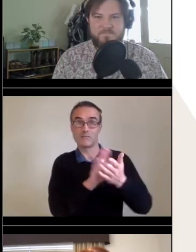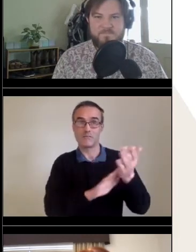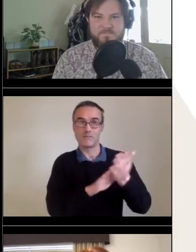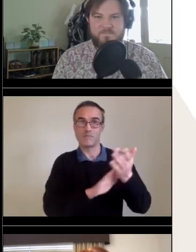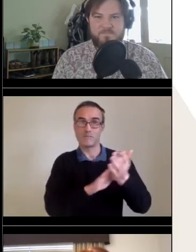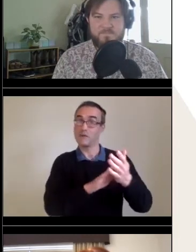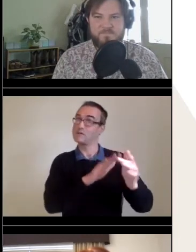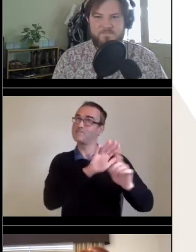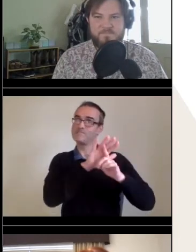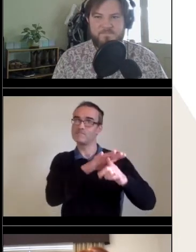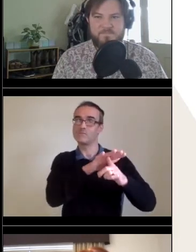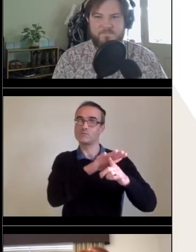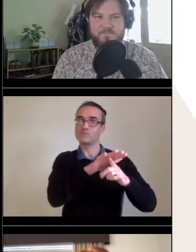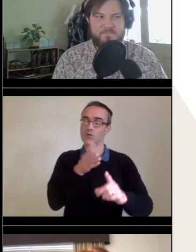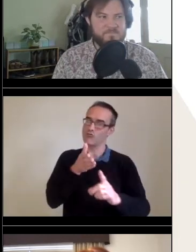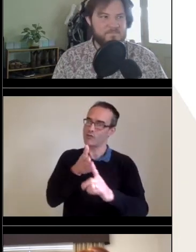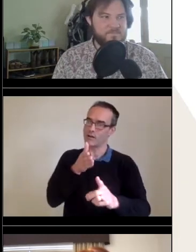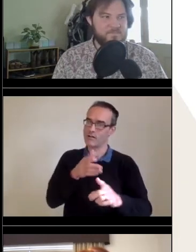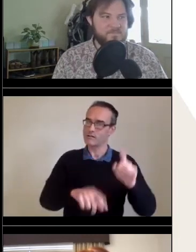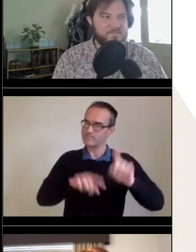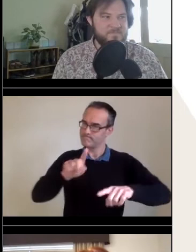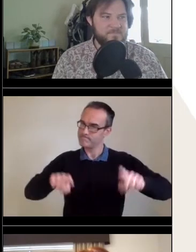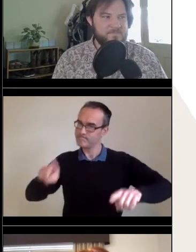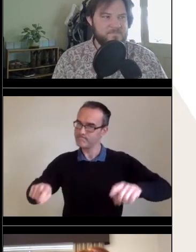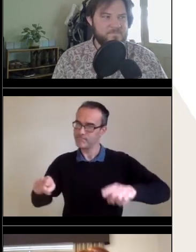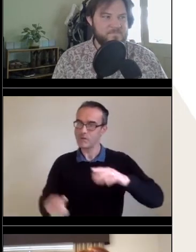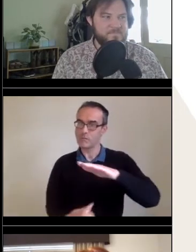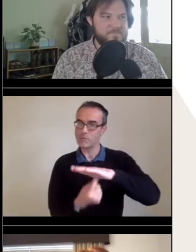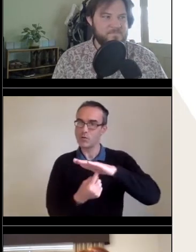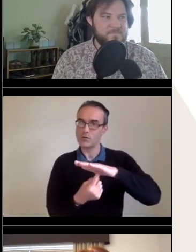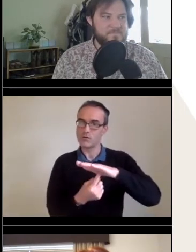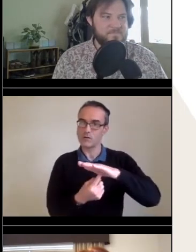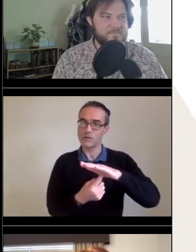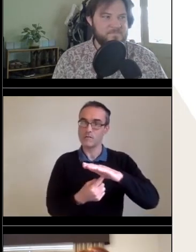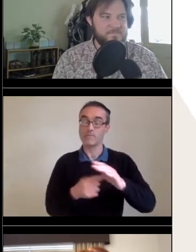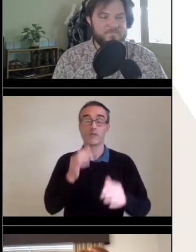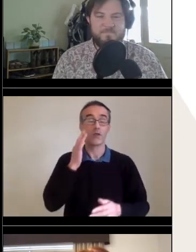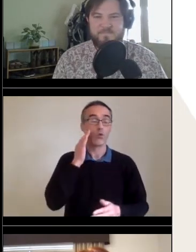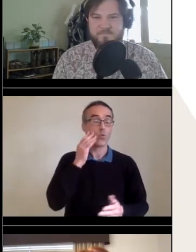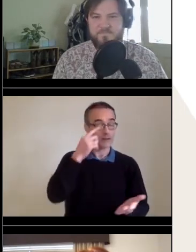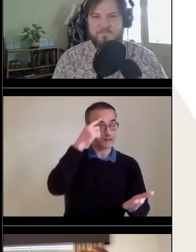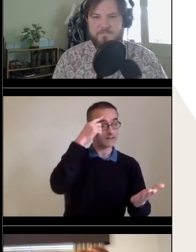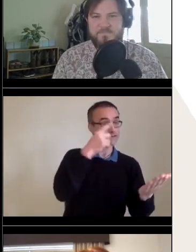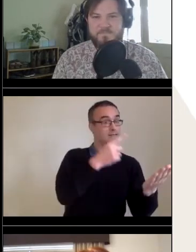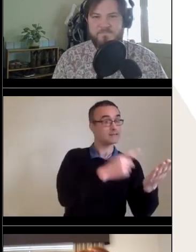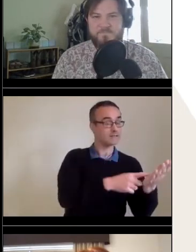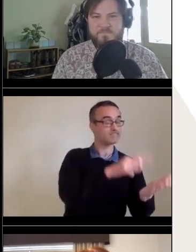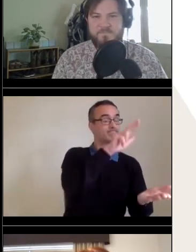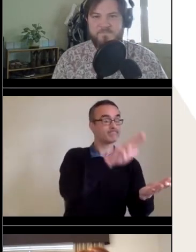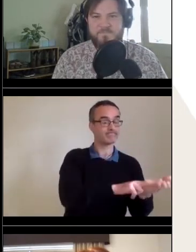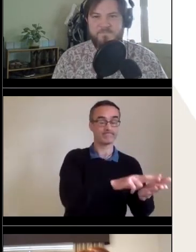think very visible decisions can make a big difference. For us in Canada,